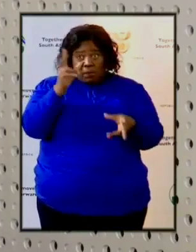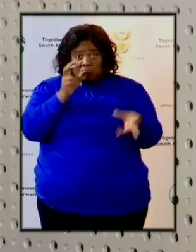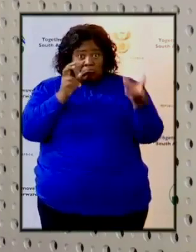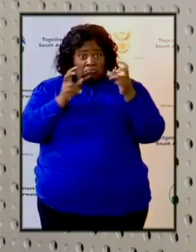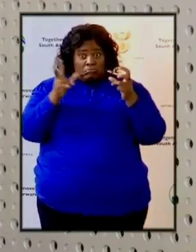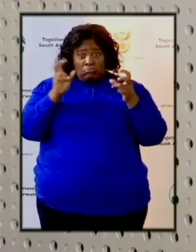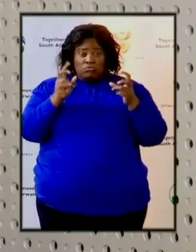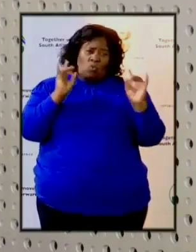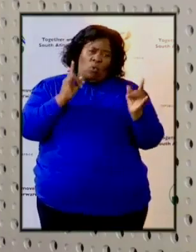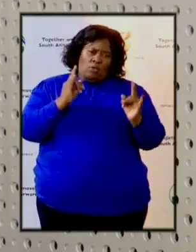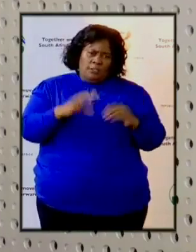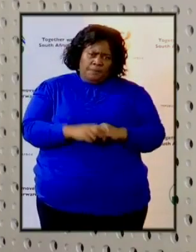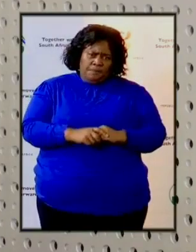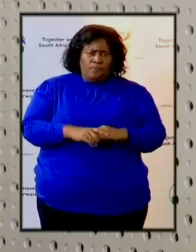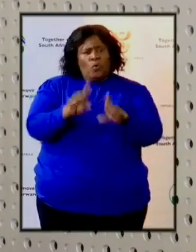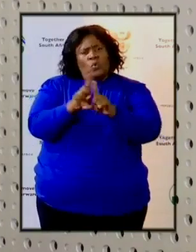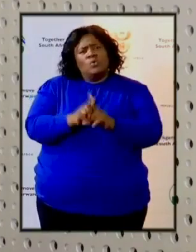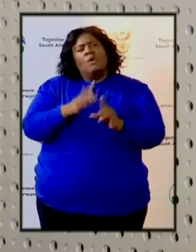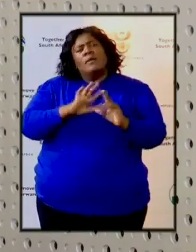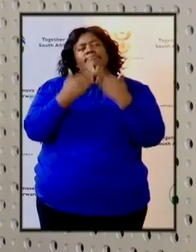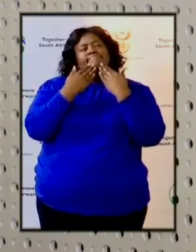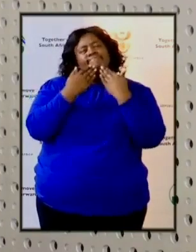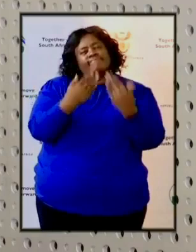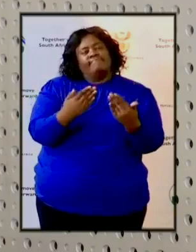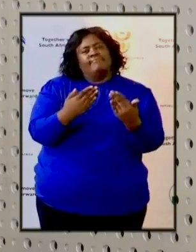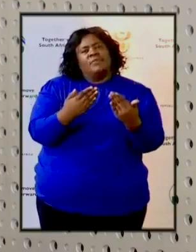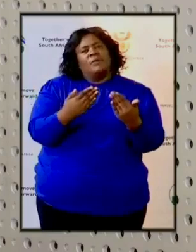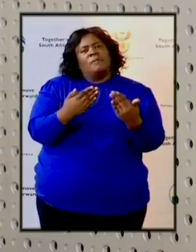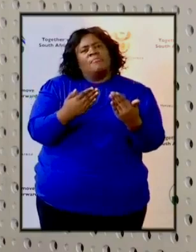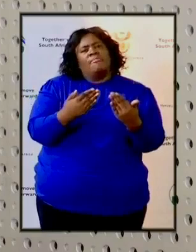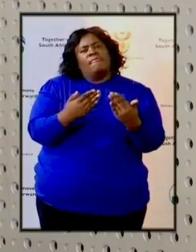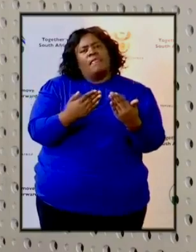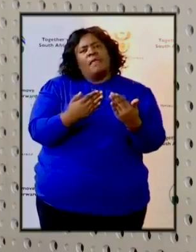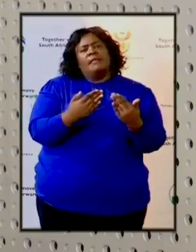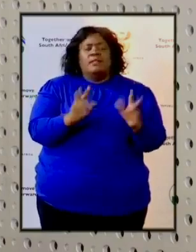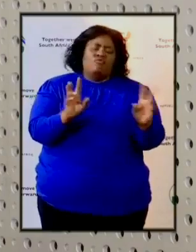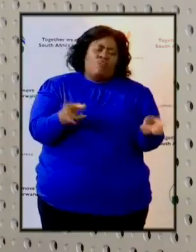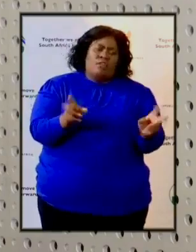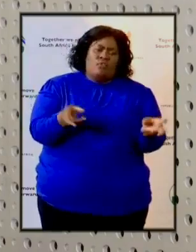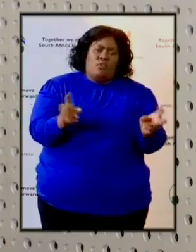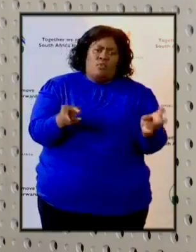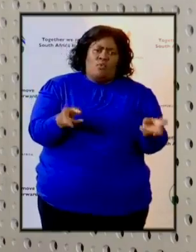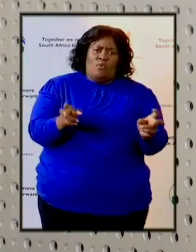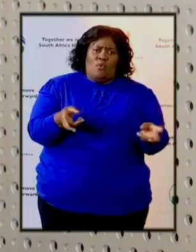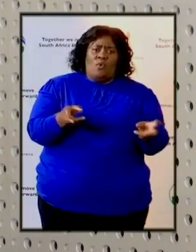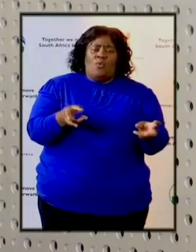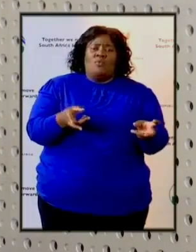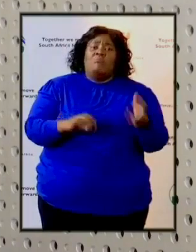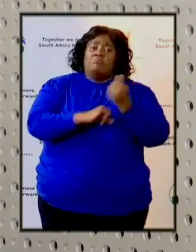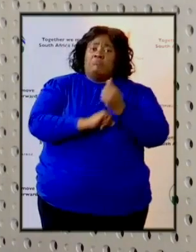Particularly, we would like also to thank the various radio stations that have carried this